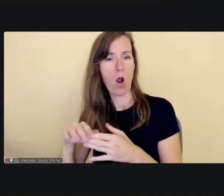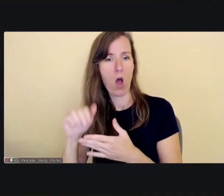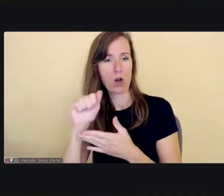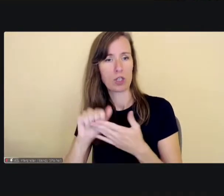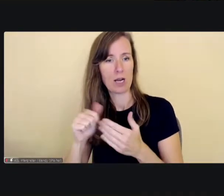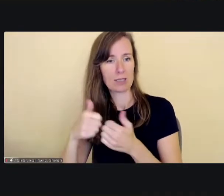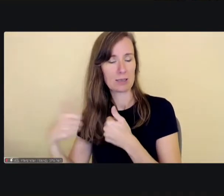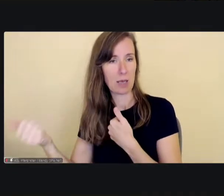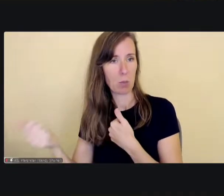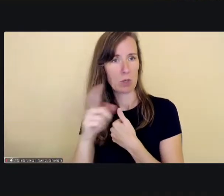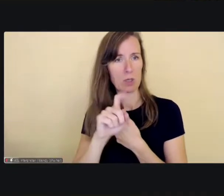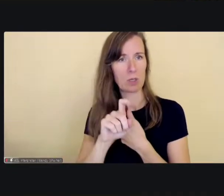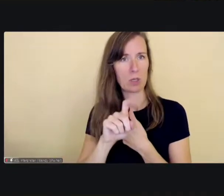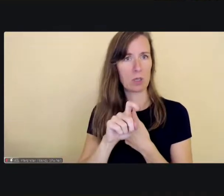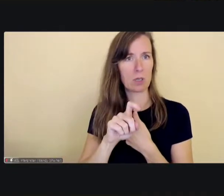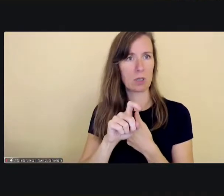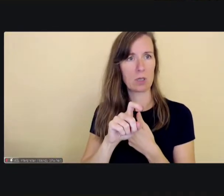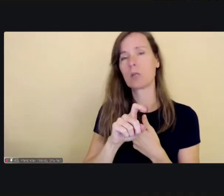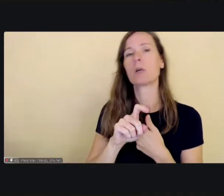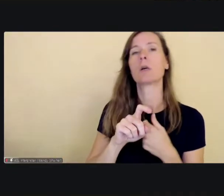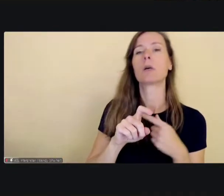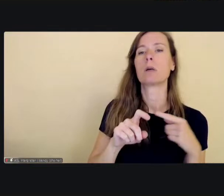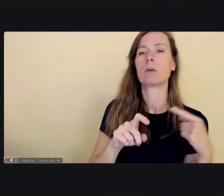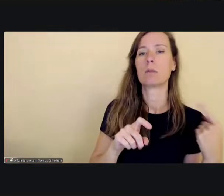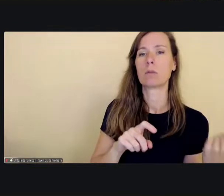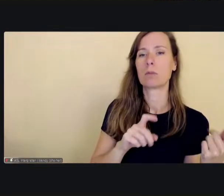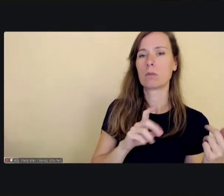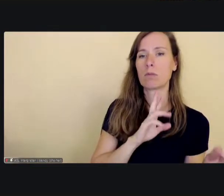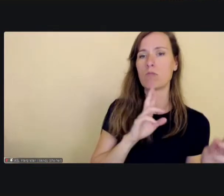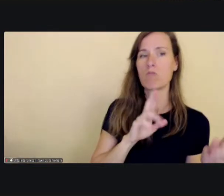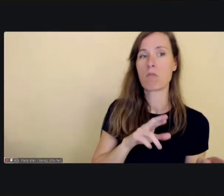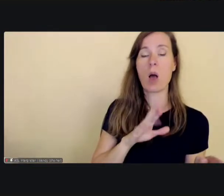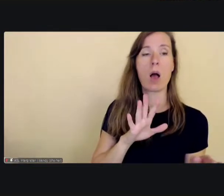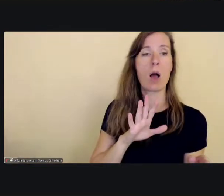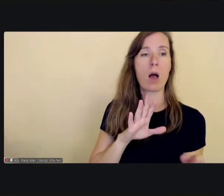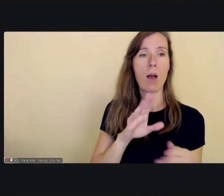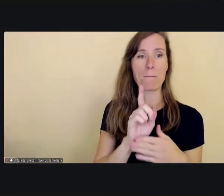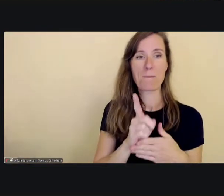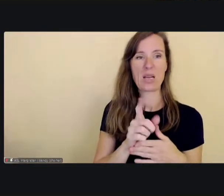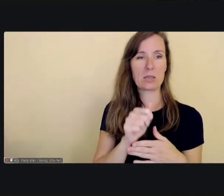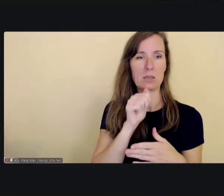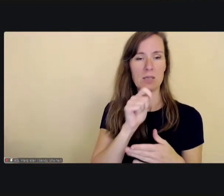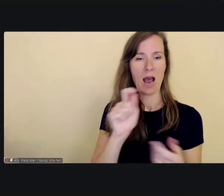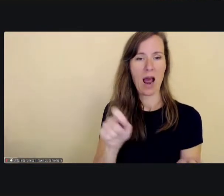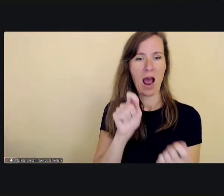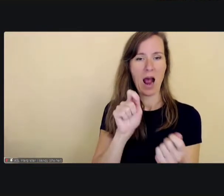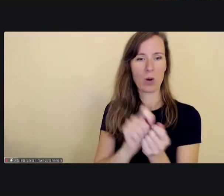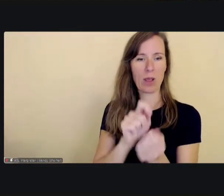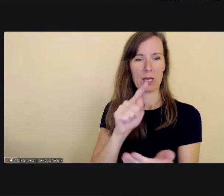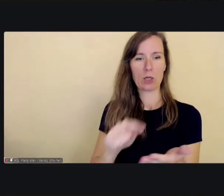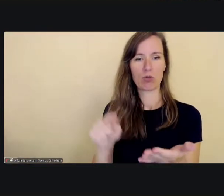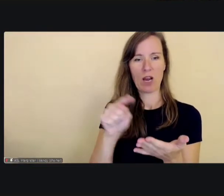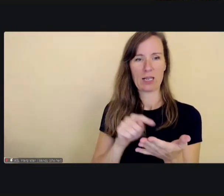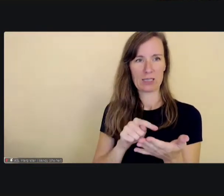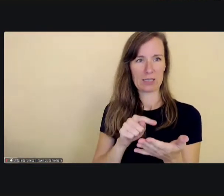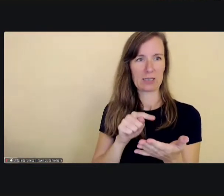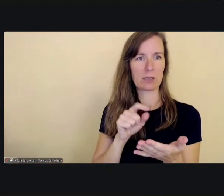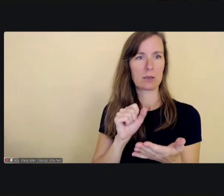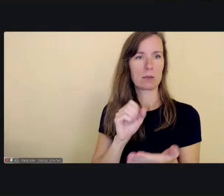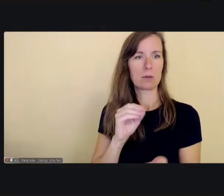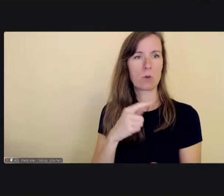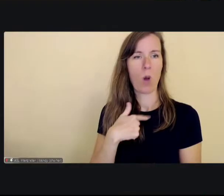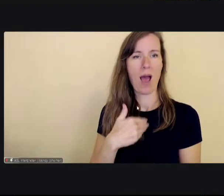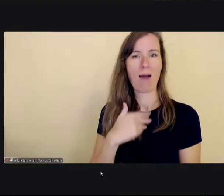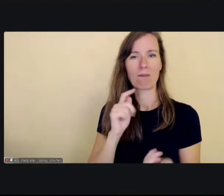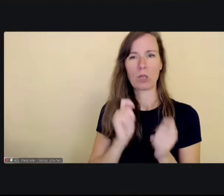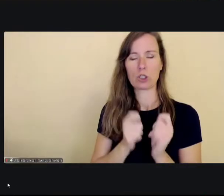The minutes were not adequately corrected, and so I have a change to the